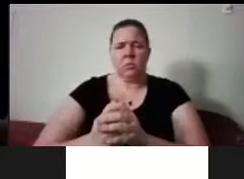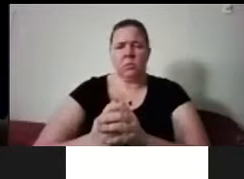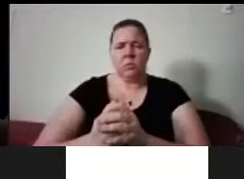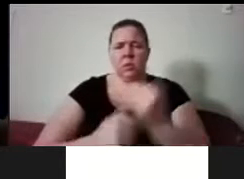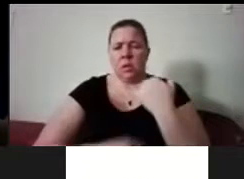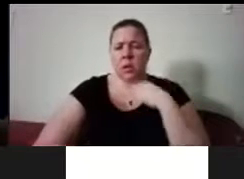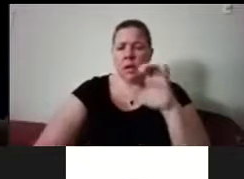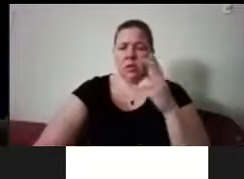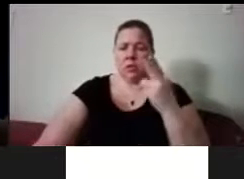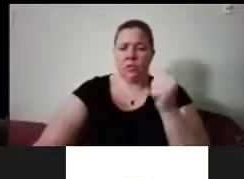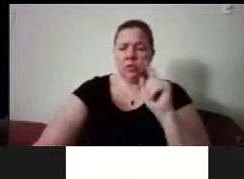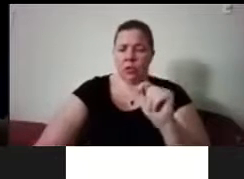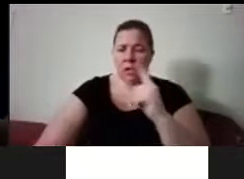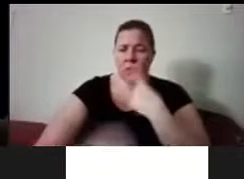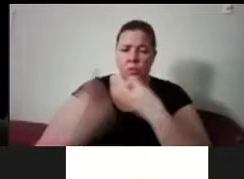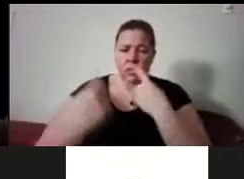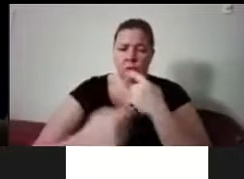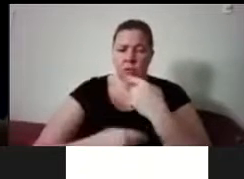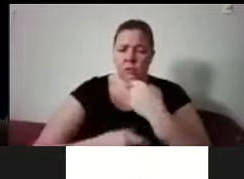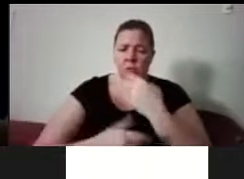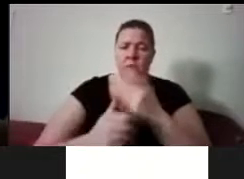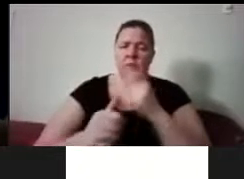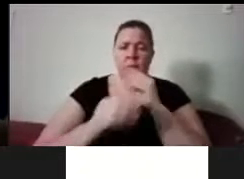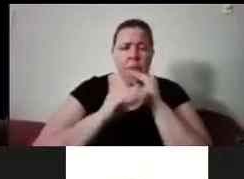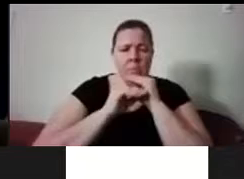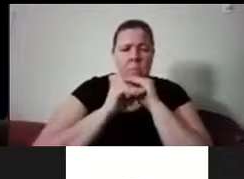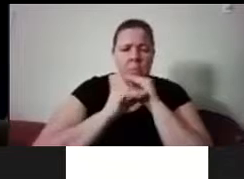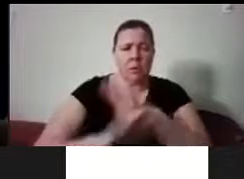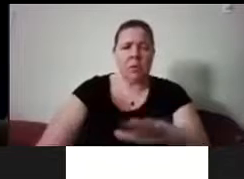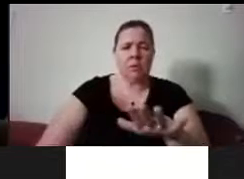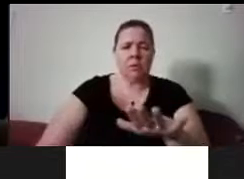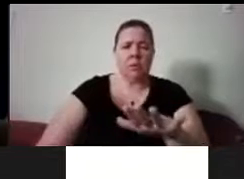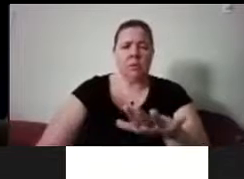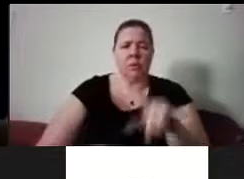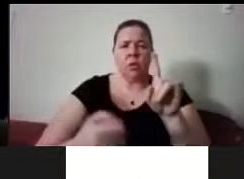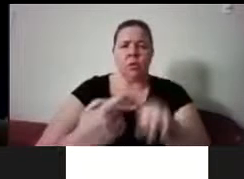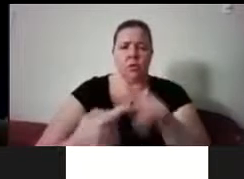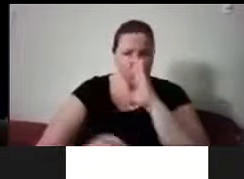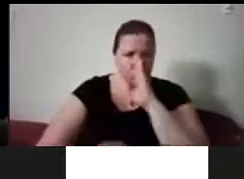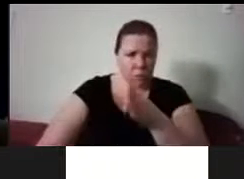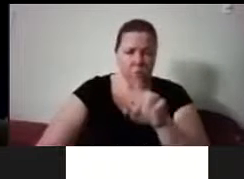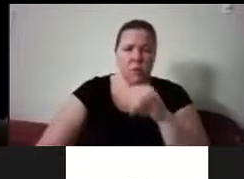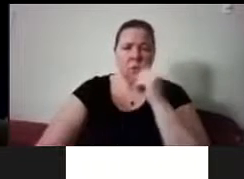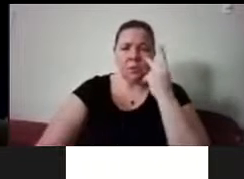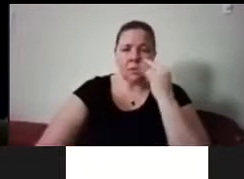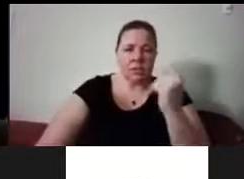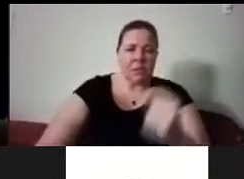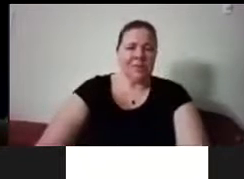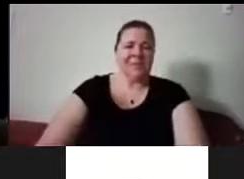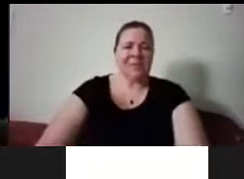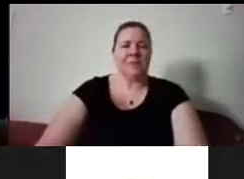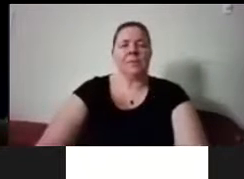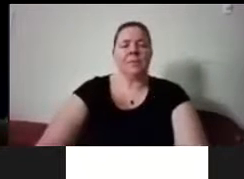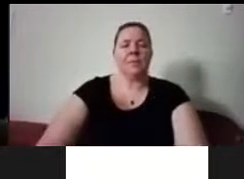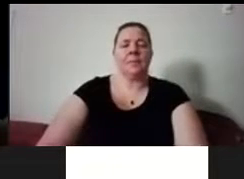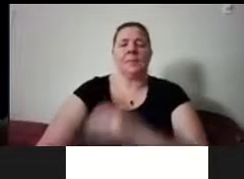thingy. It's from Blessing. Oh, sorry, it's directly to me. That's why you didn't see it. I'm going to ask it